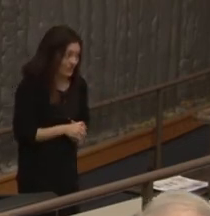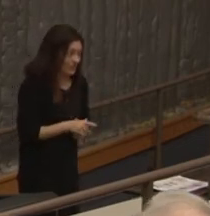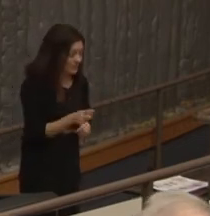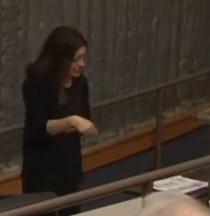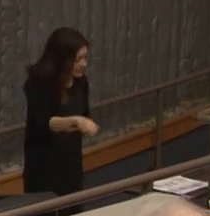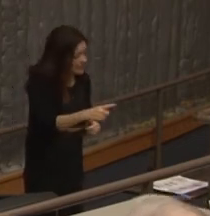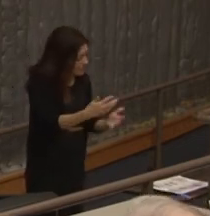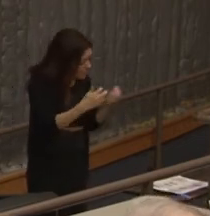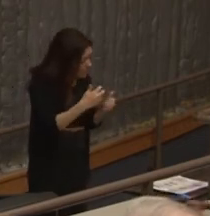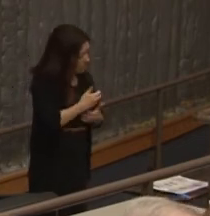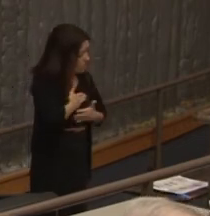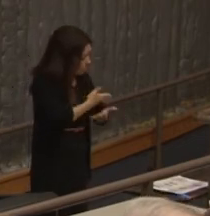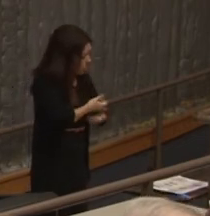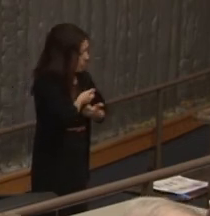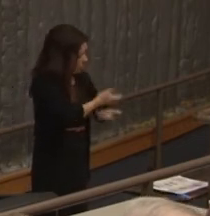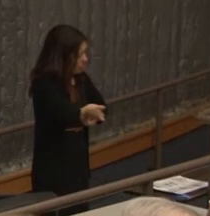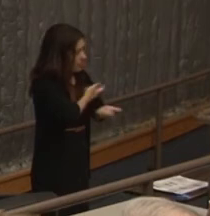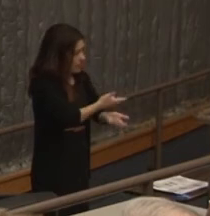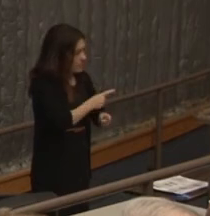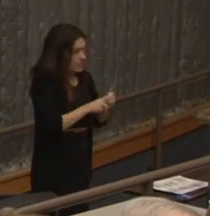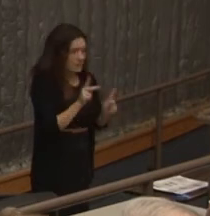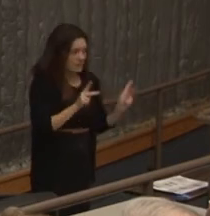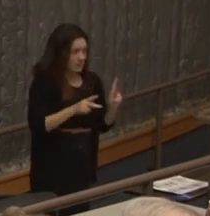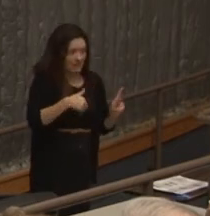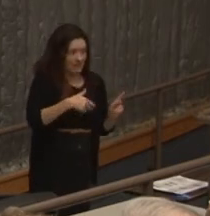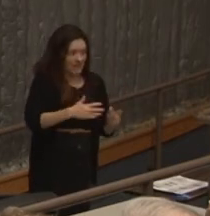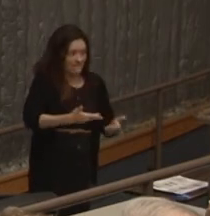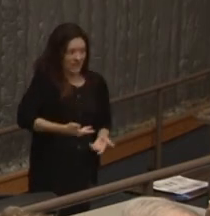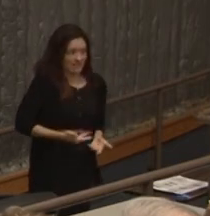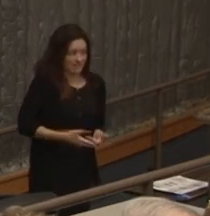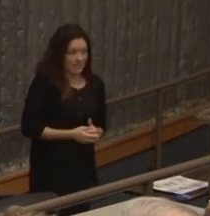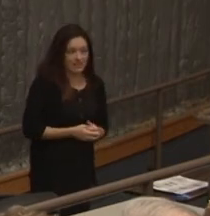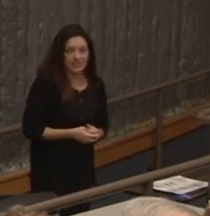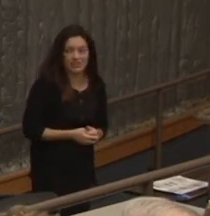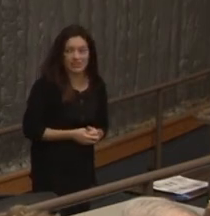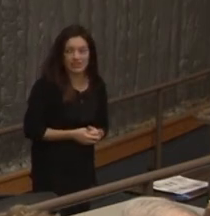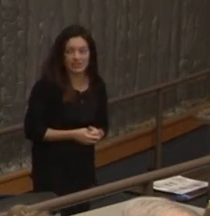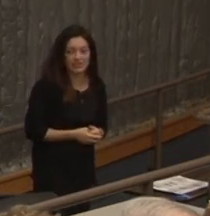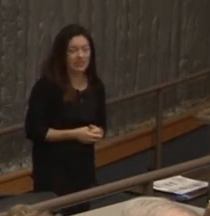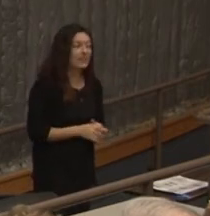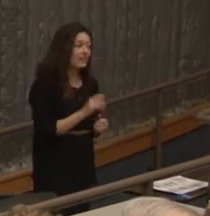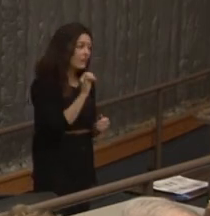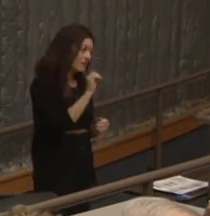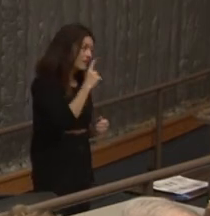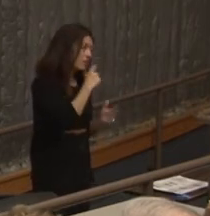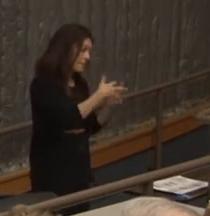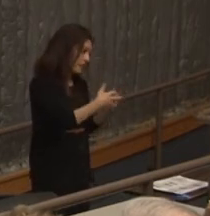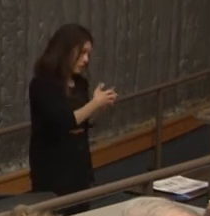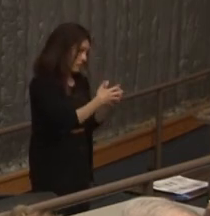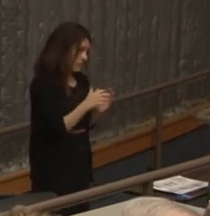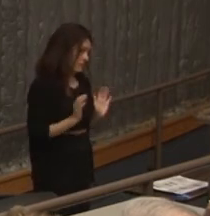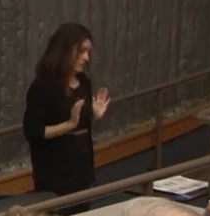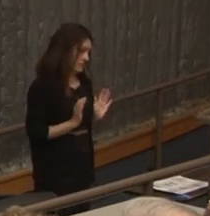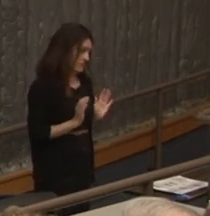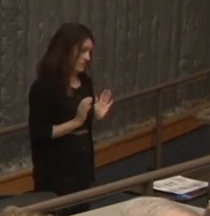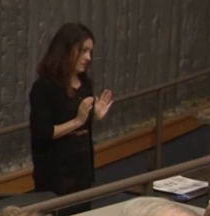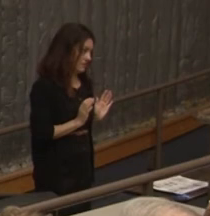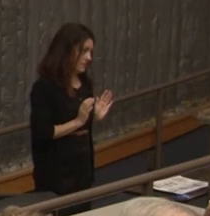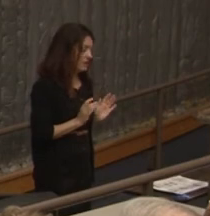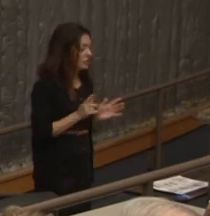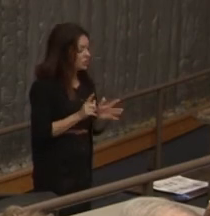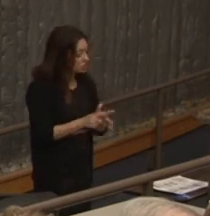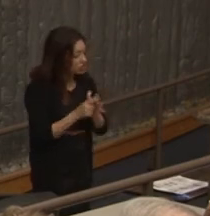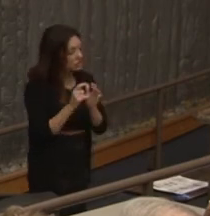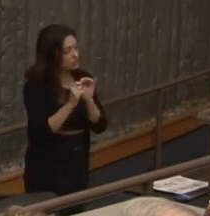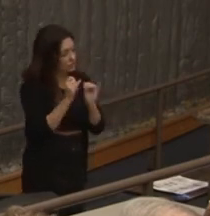talk, but no one invited them. Now, that's in this country. They started